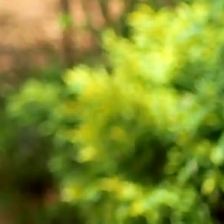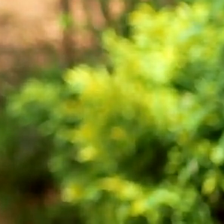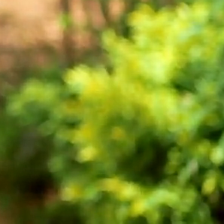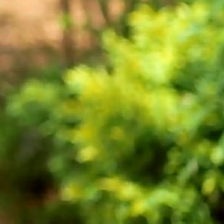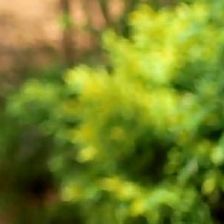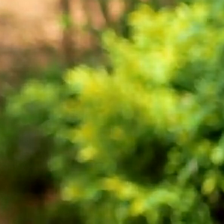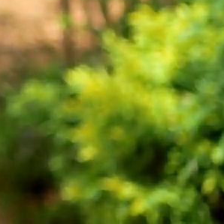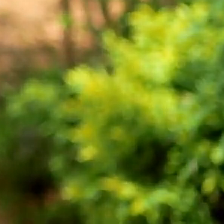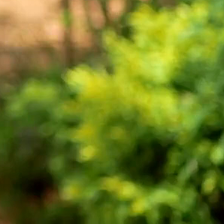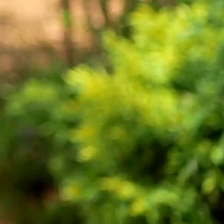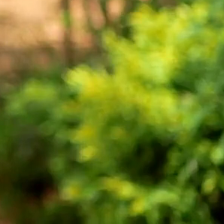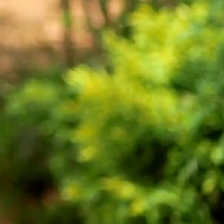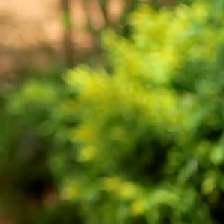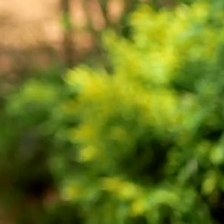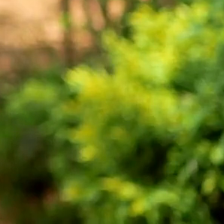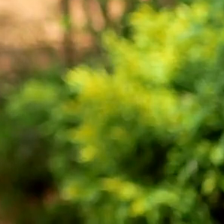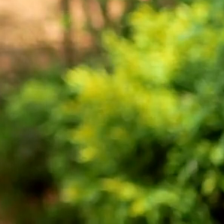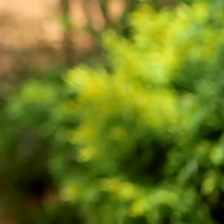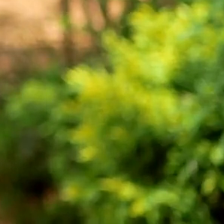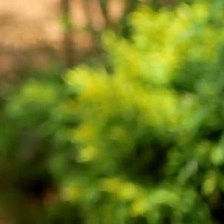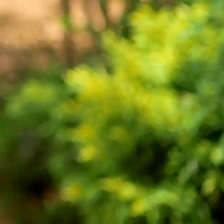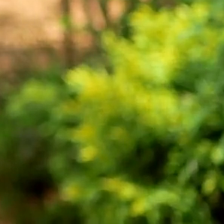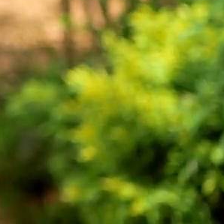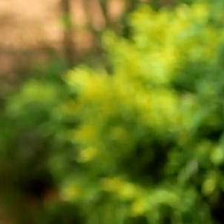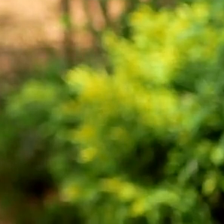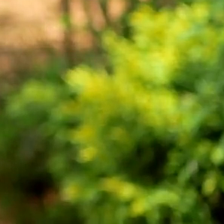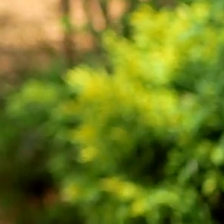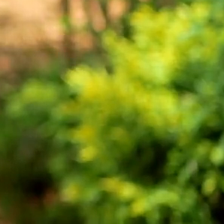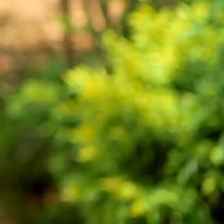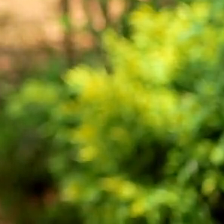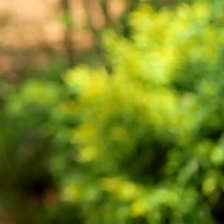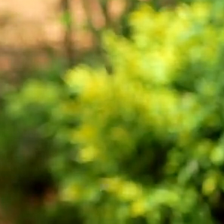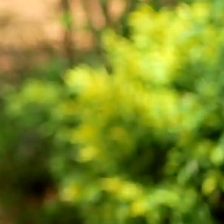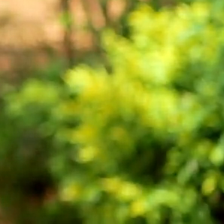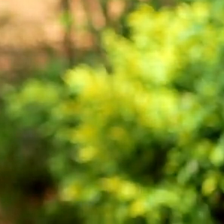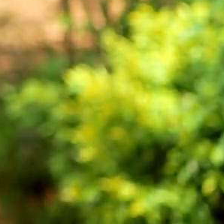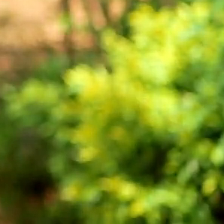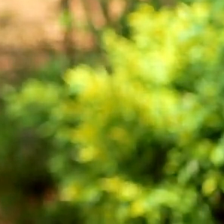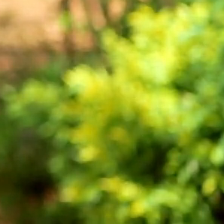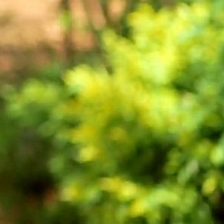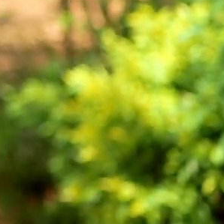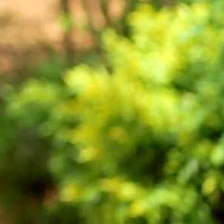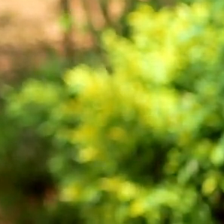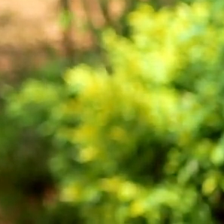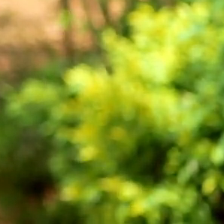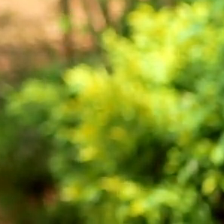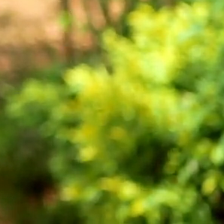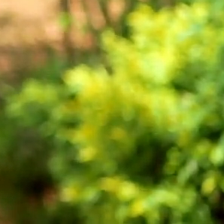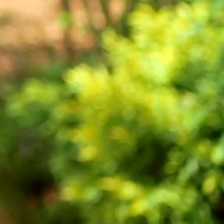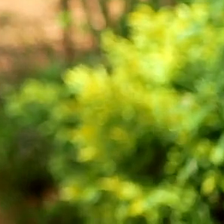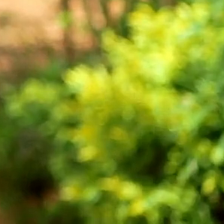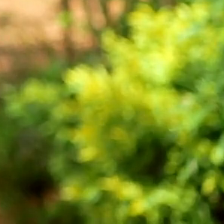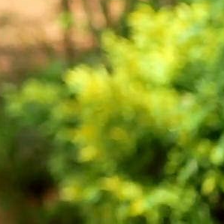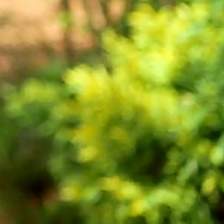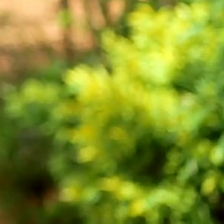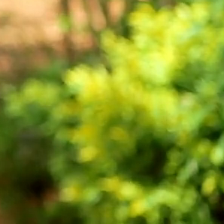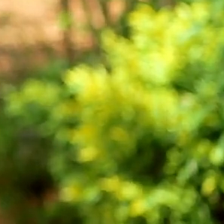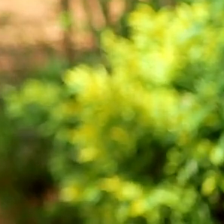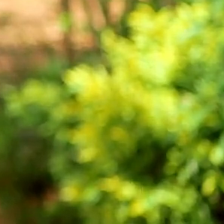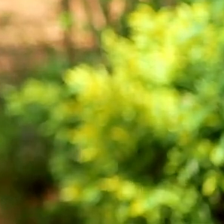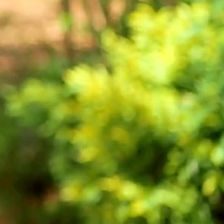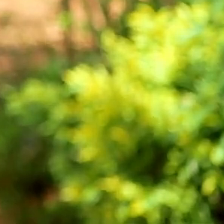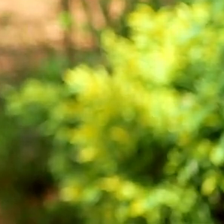in faith, believing that in your compassion, you will move into action and you